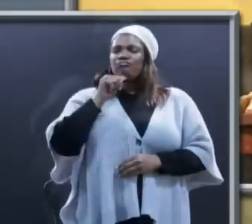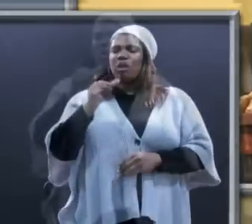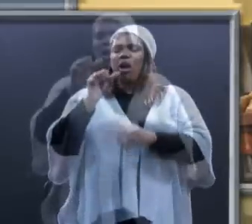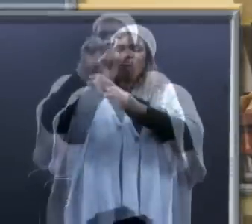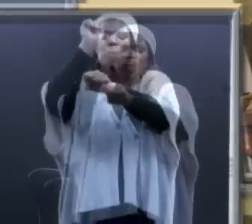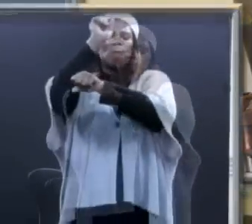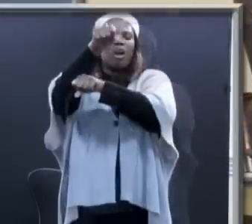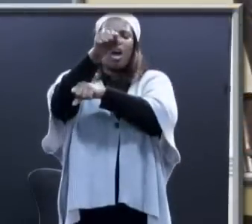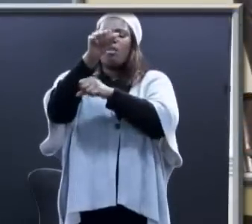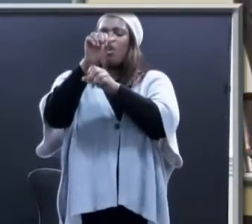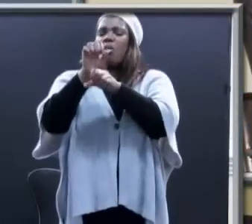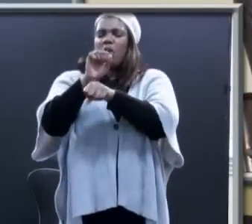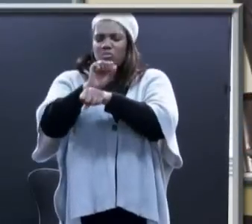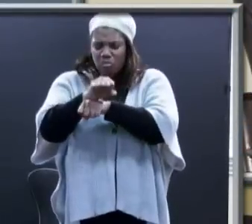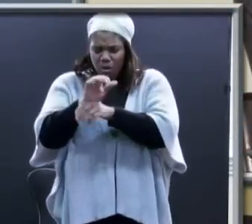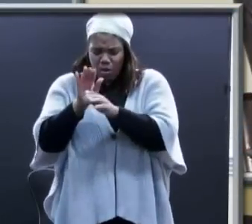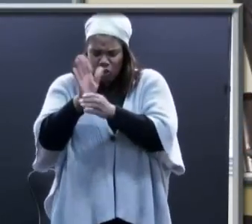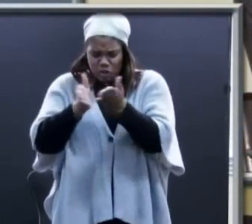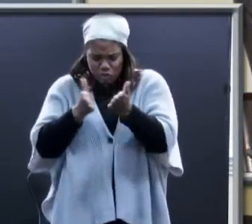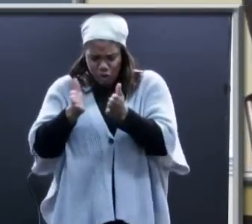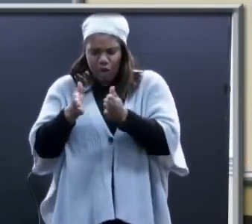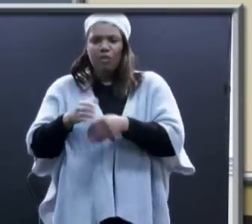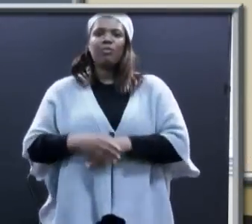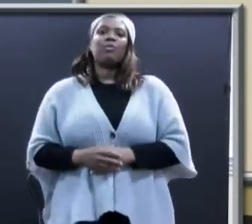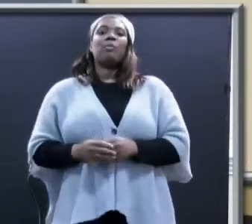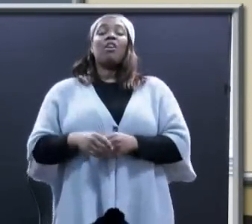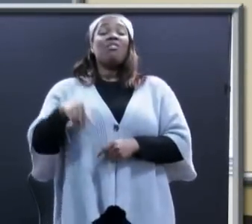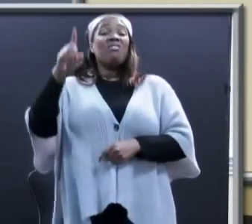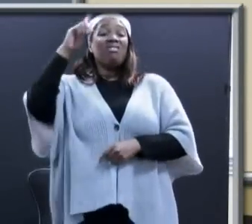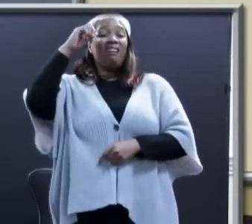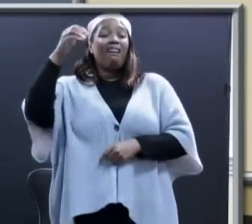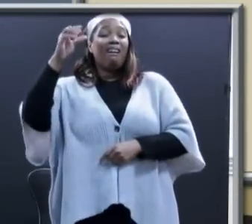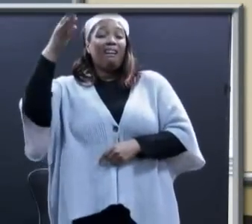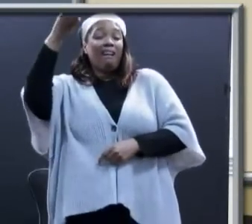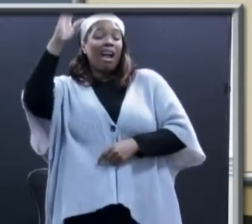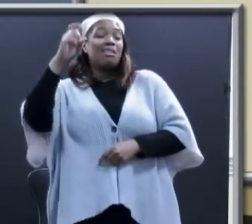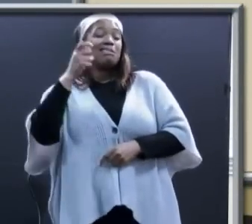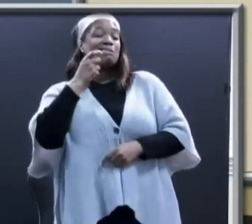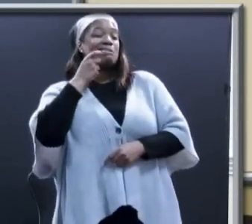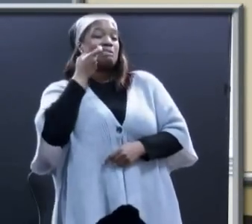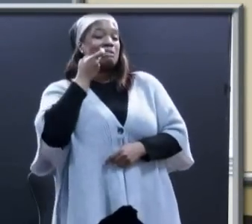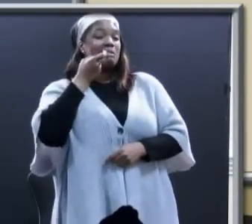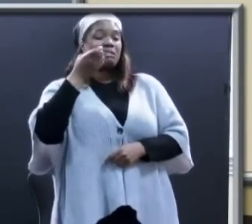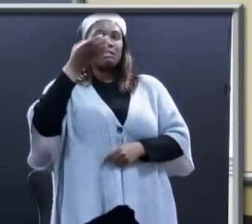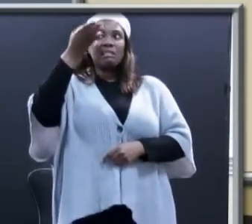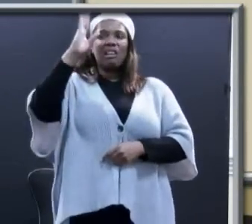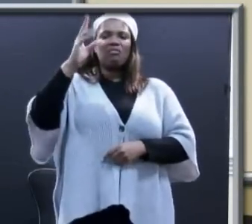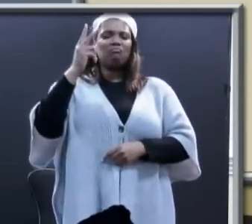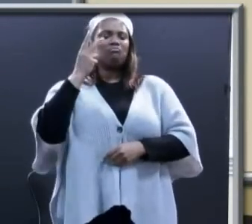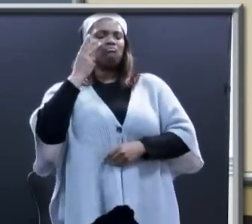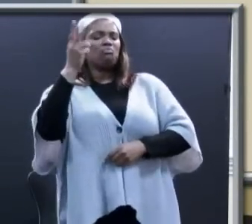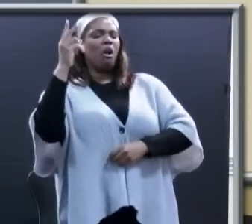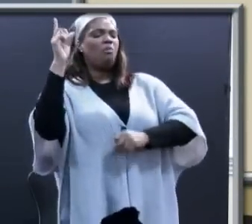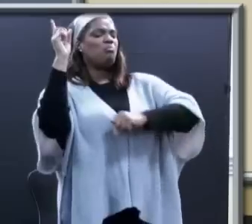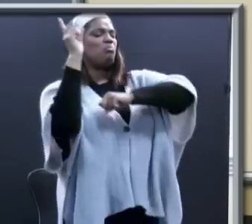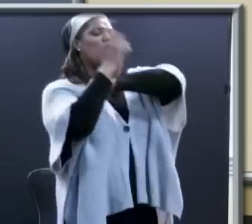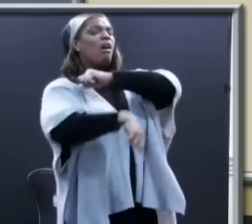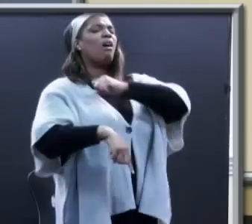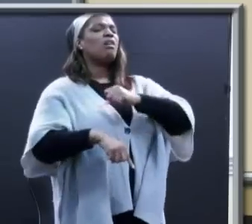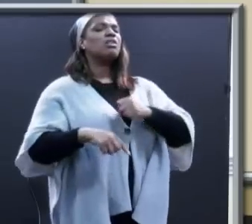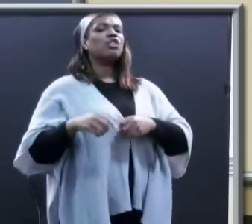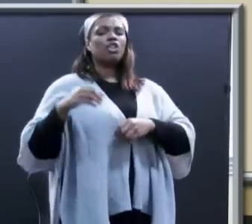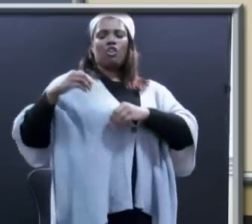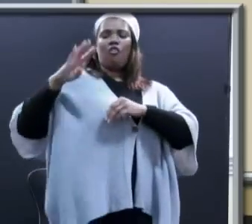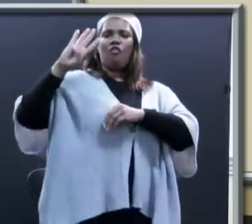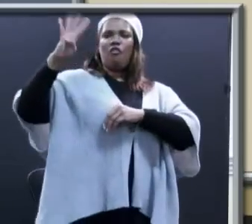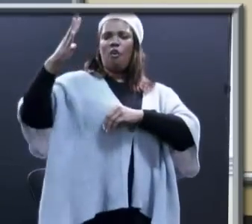them, nor serve them. For I, the Lord thy God, am a jealous God, visiting the iniquity of the fathers